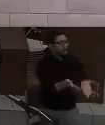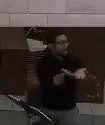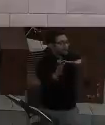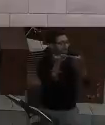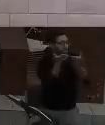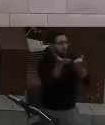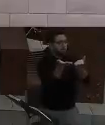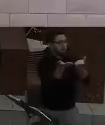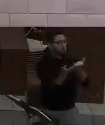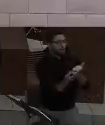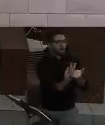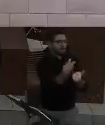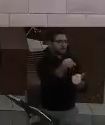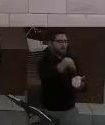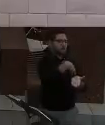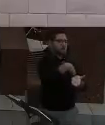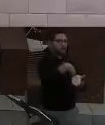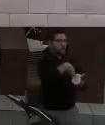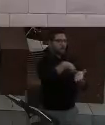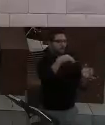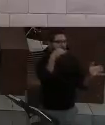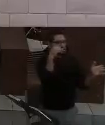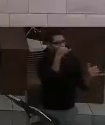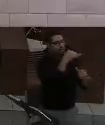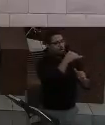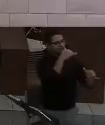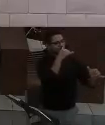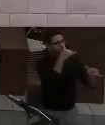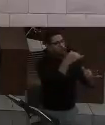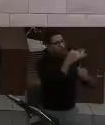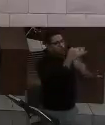stand in awe.